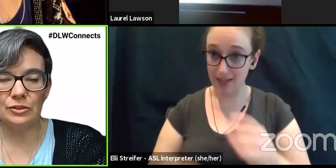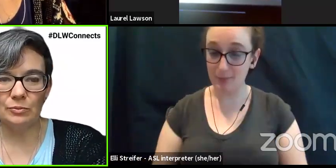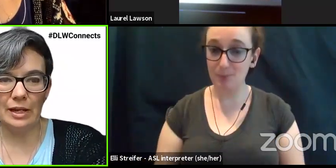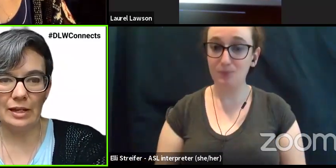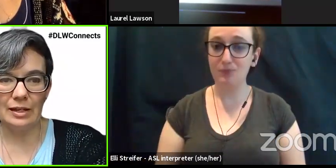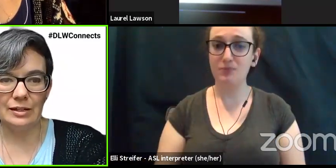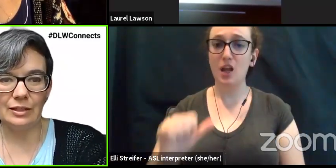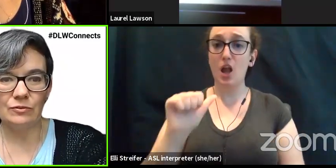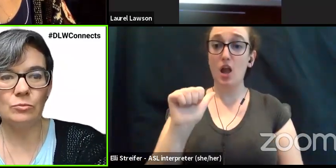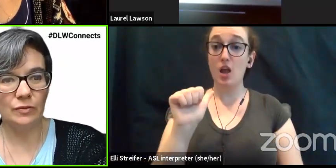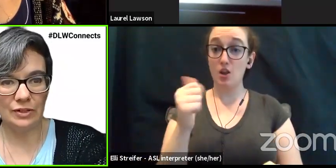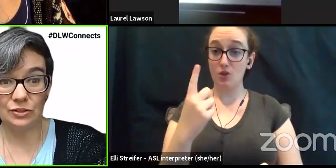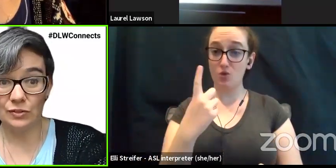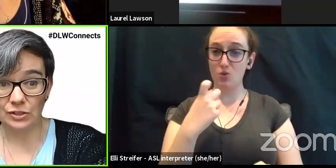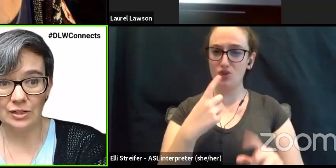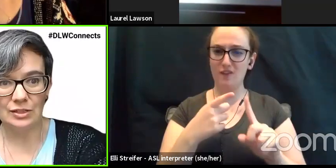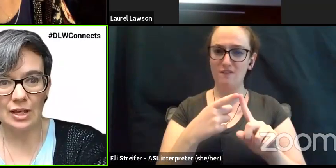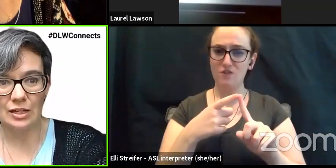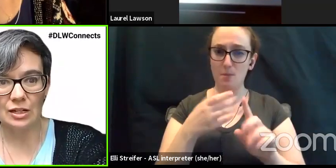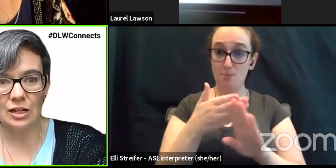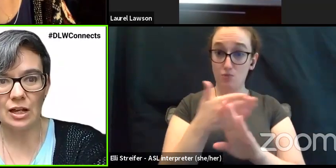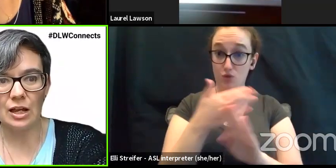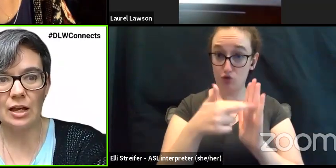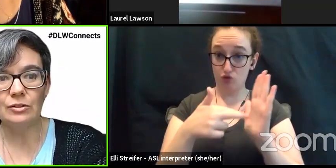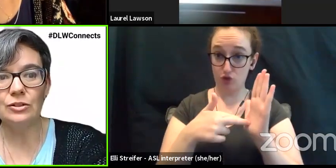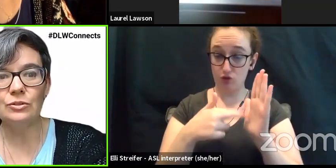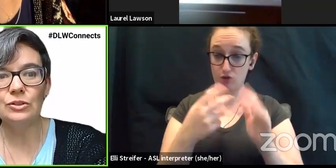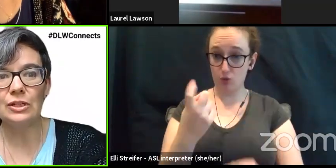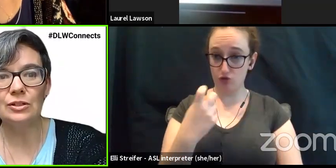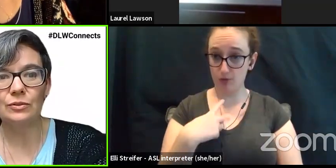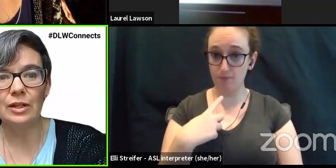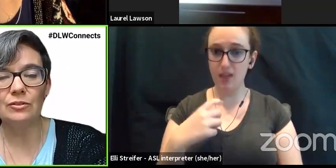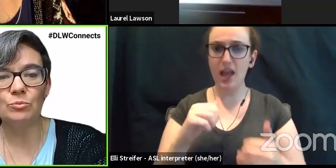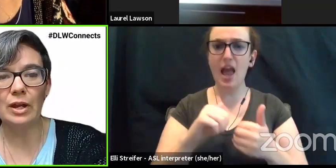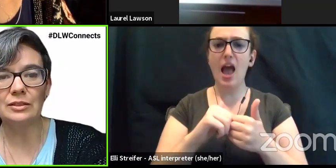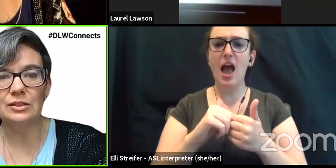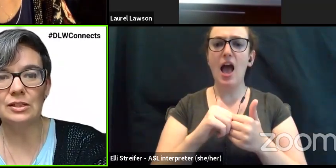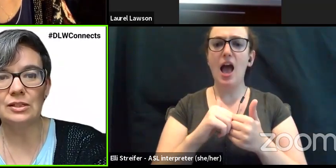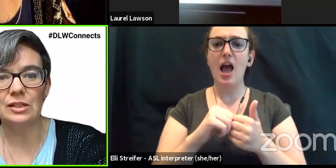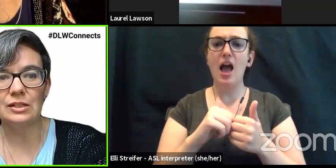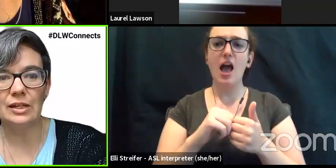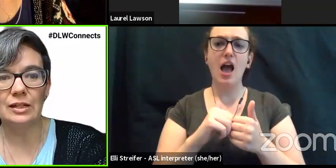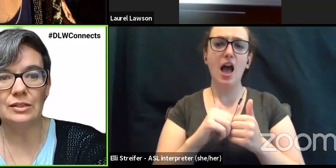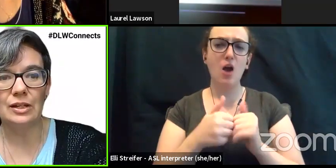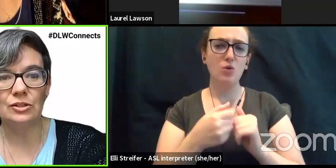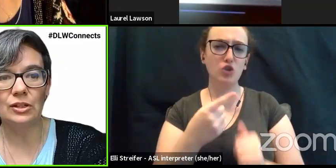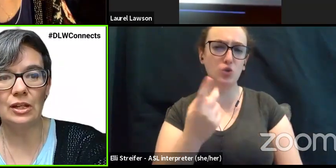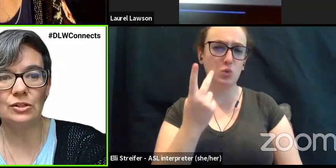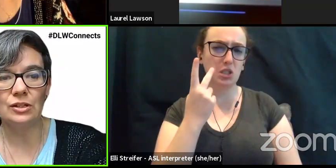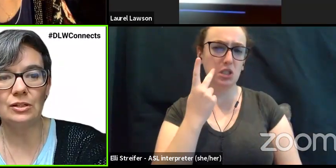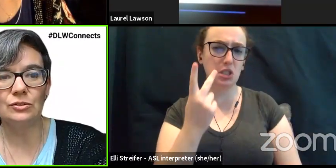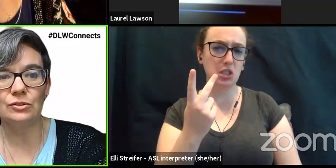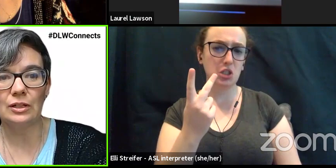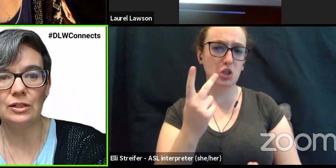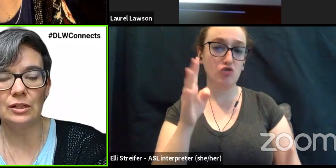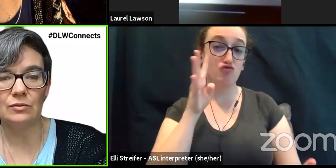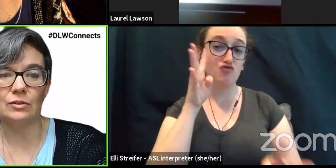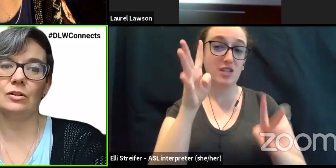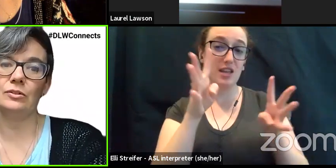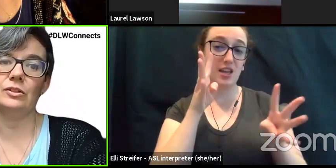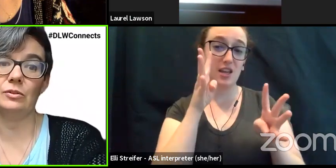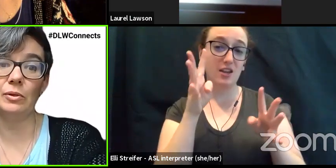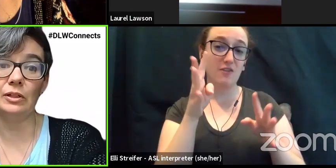Another question we had, I think from pre-registration, is that how do you see creative practices in dance and education